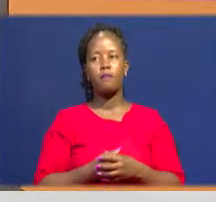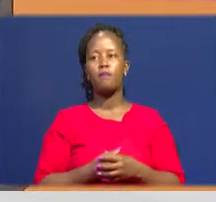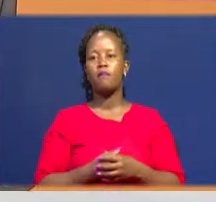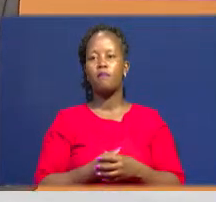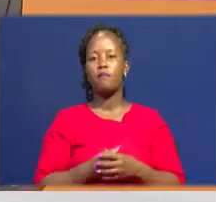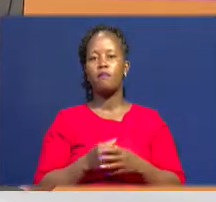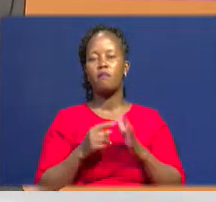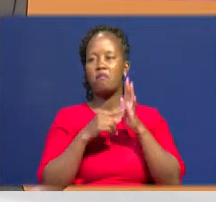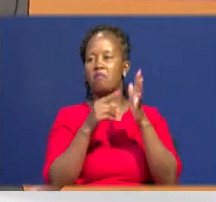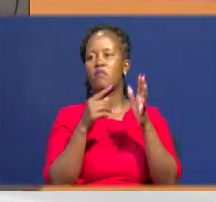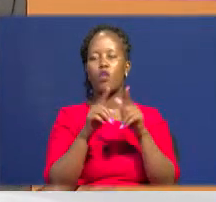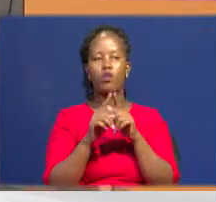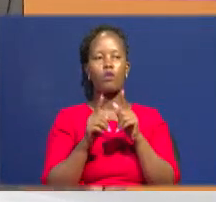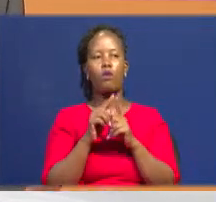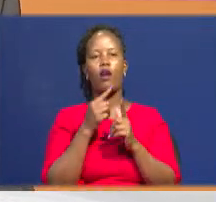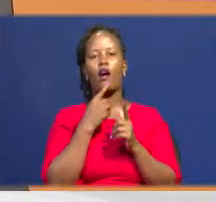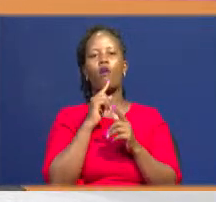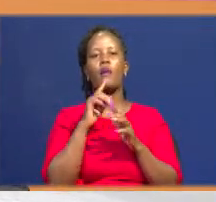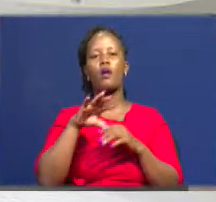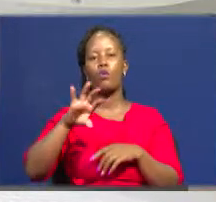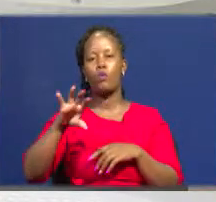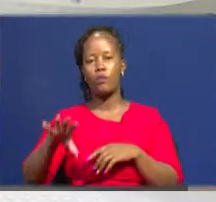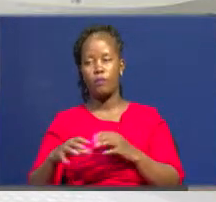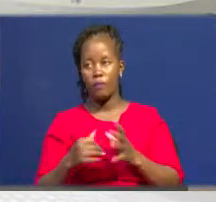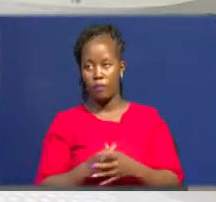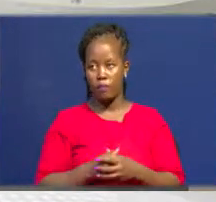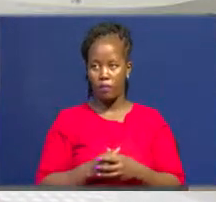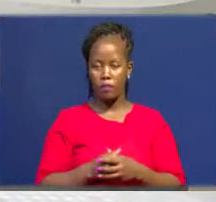Turkana County? I'll tell you a wild one.